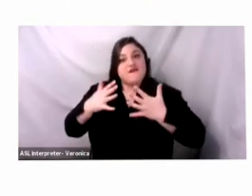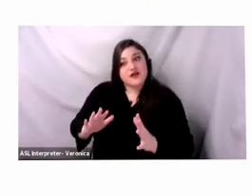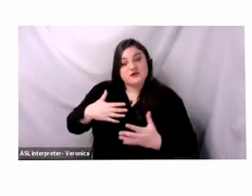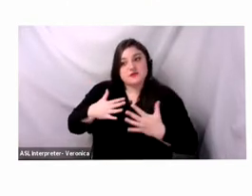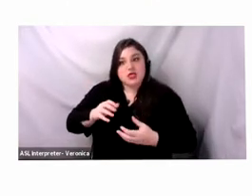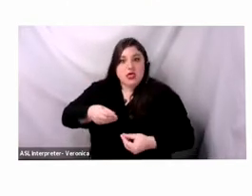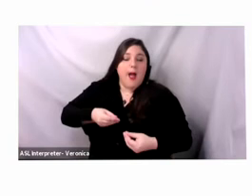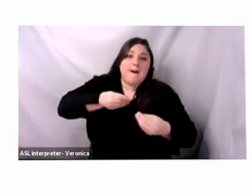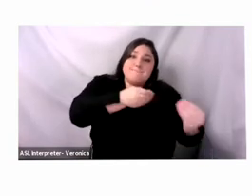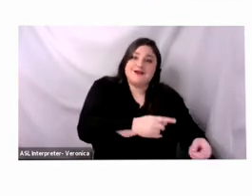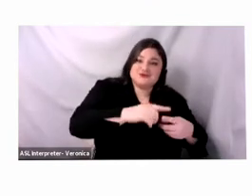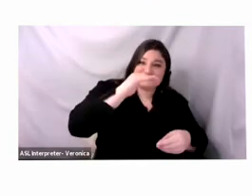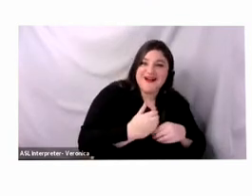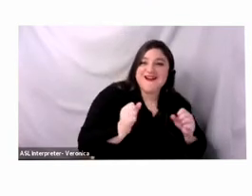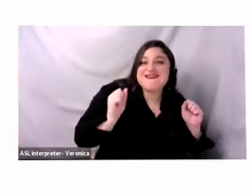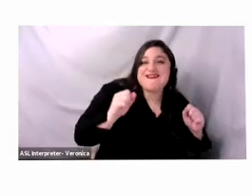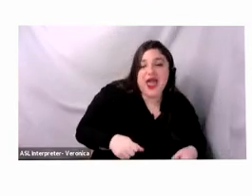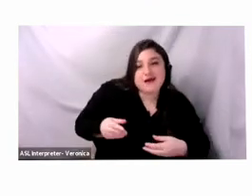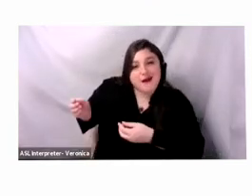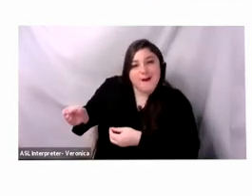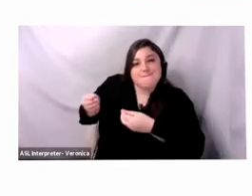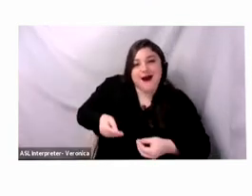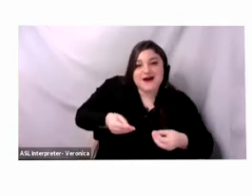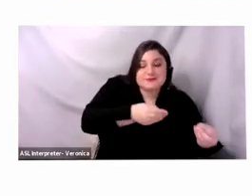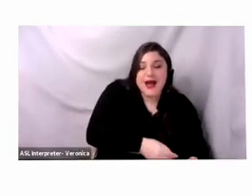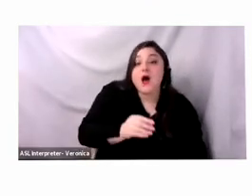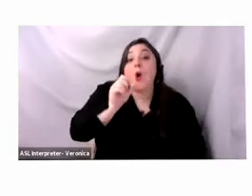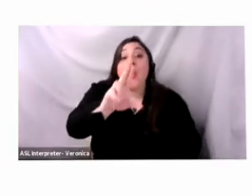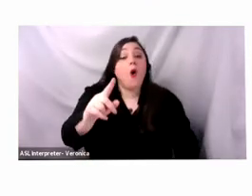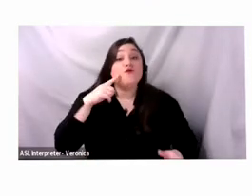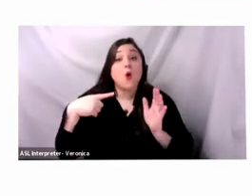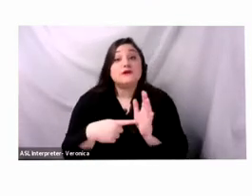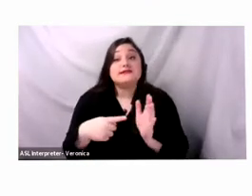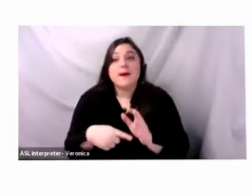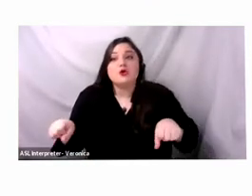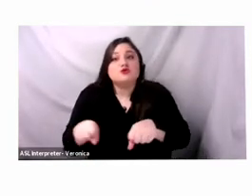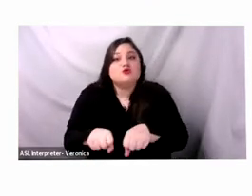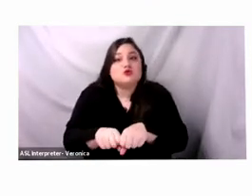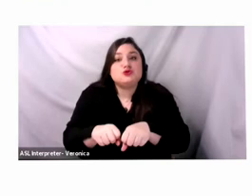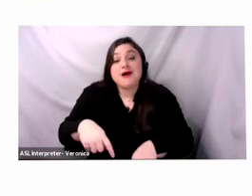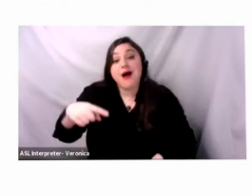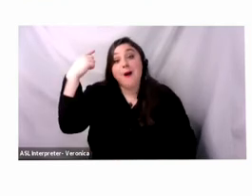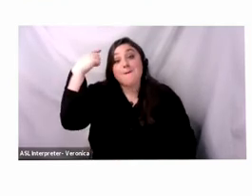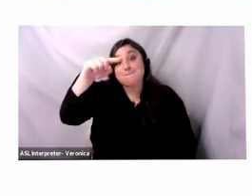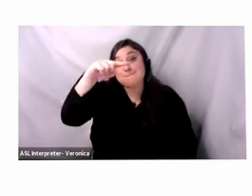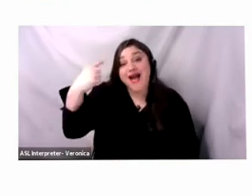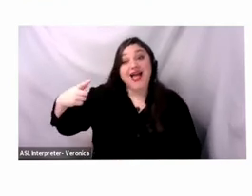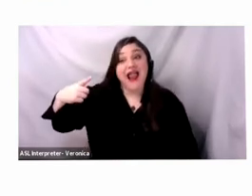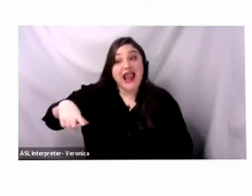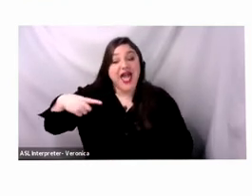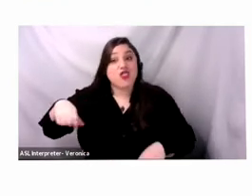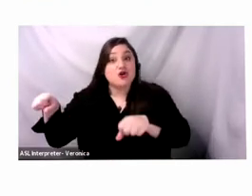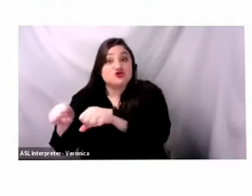know, nicely made sandals by somebody who you knew. Because like, for instance,